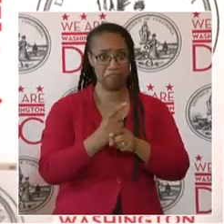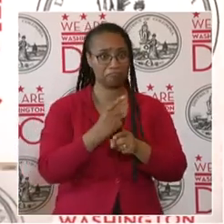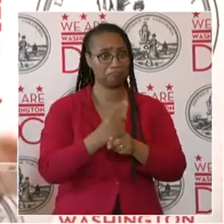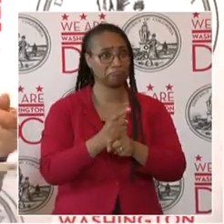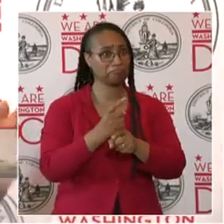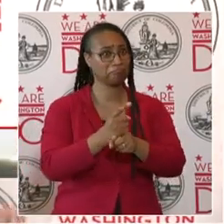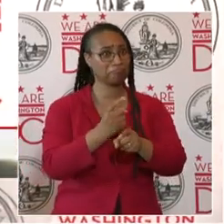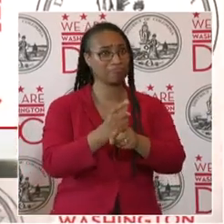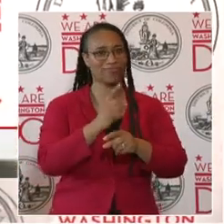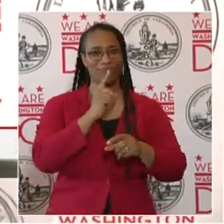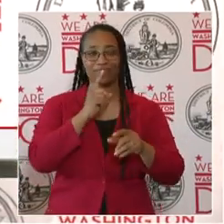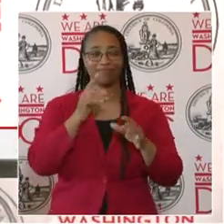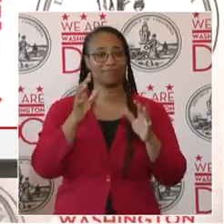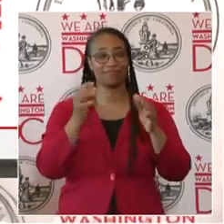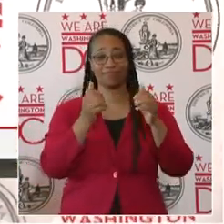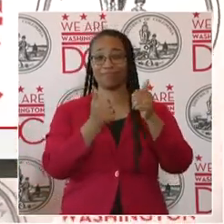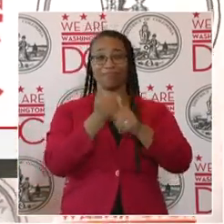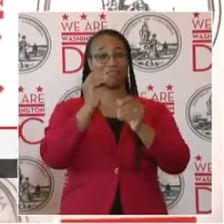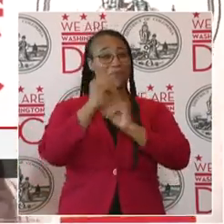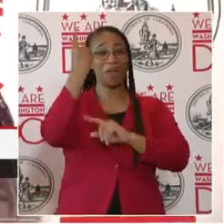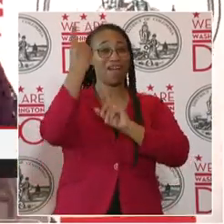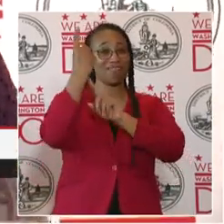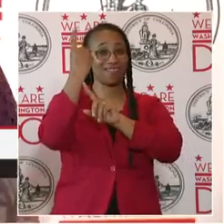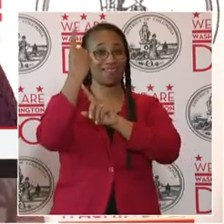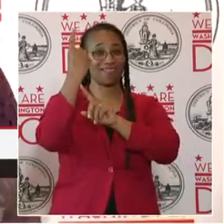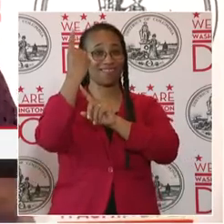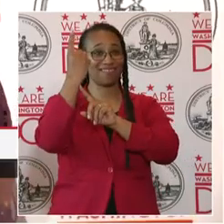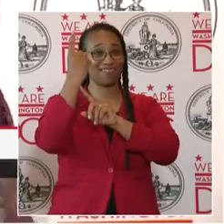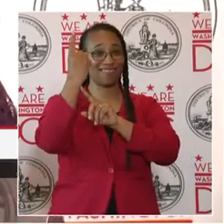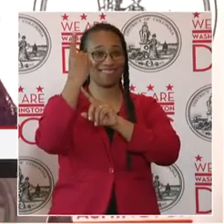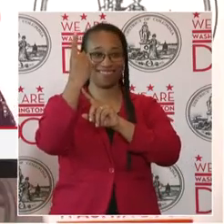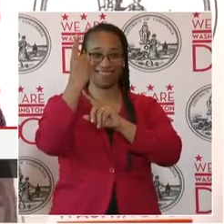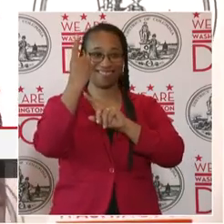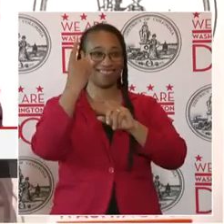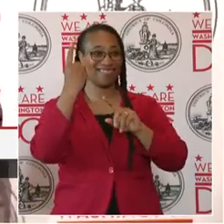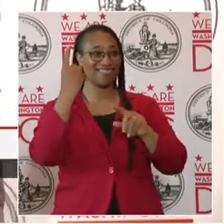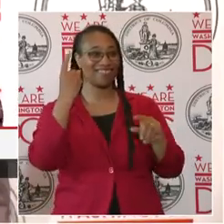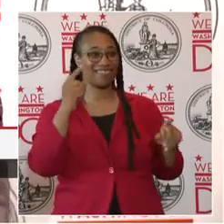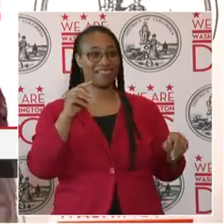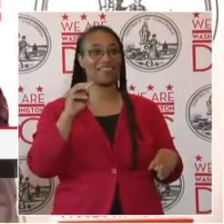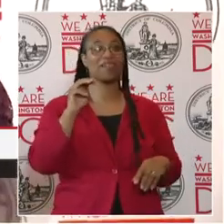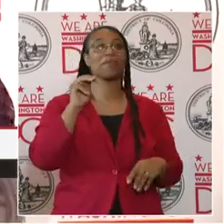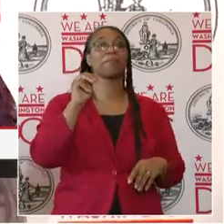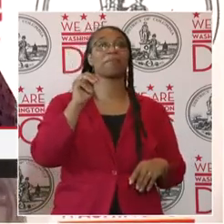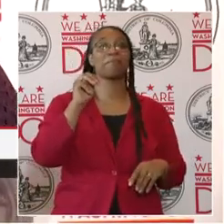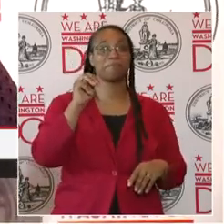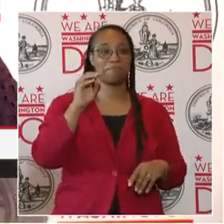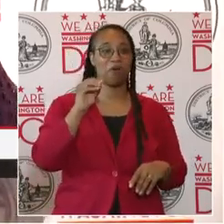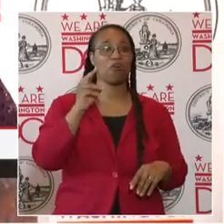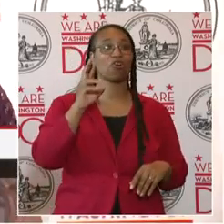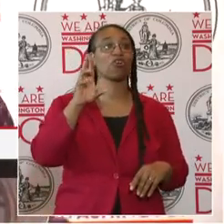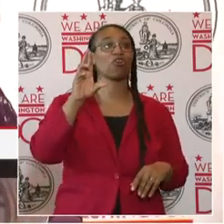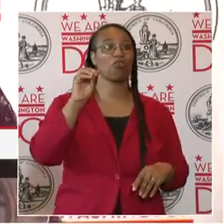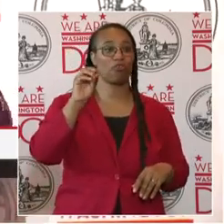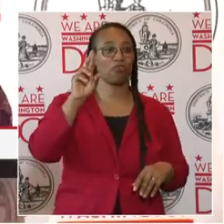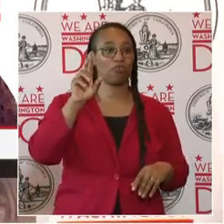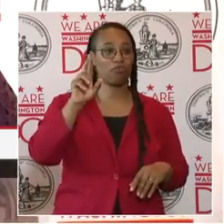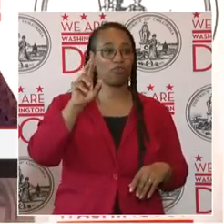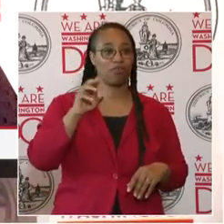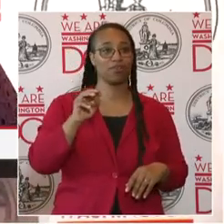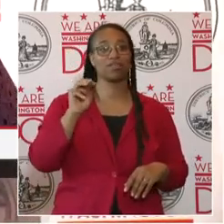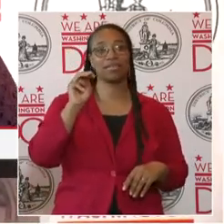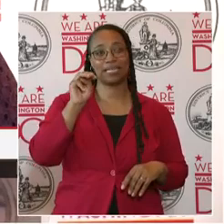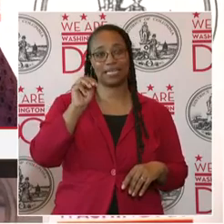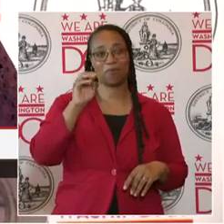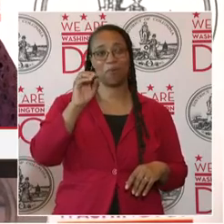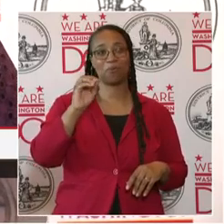honorary mocher, and it all started in Ward 4 when I was under Mayor Bowser, and